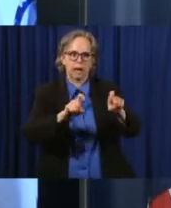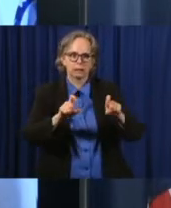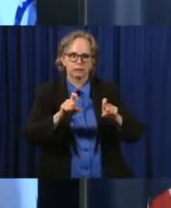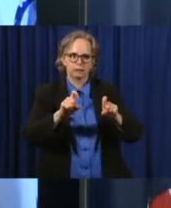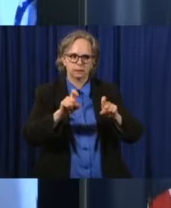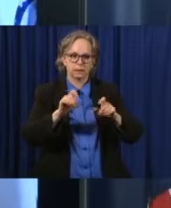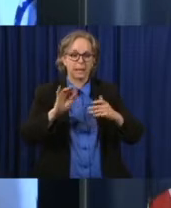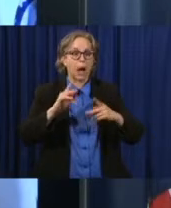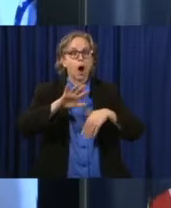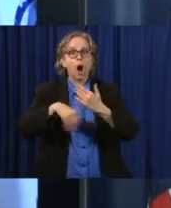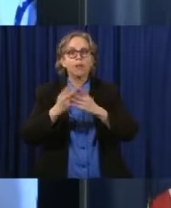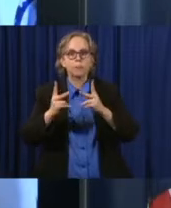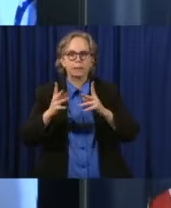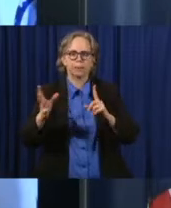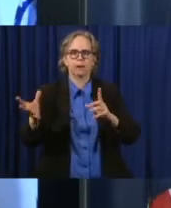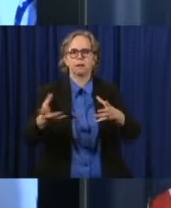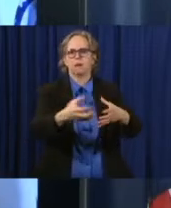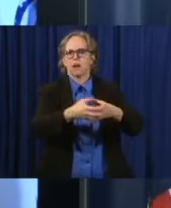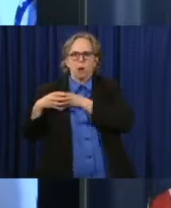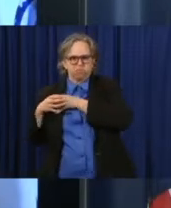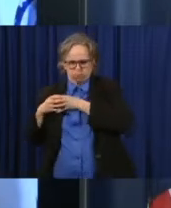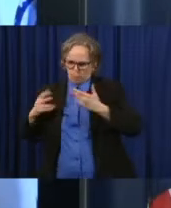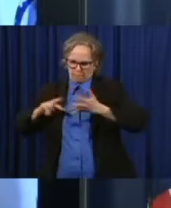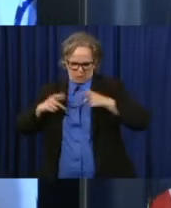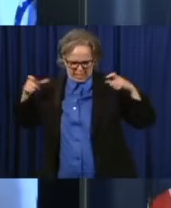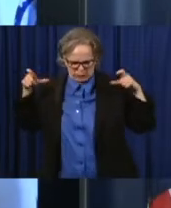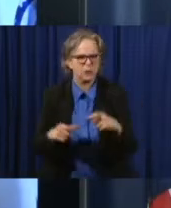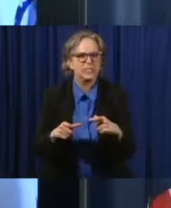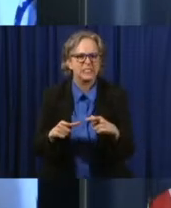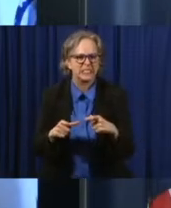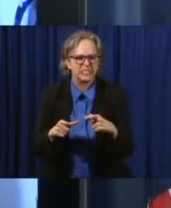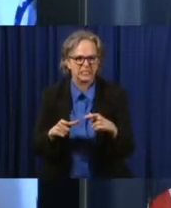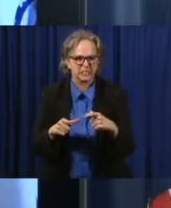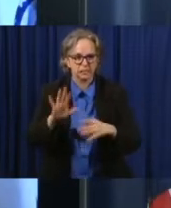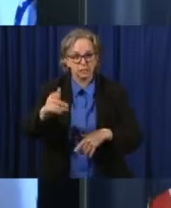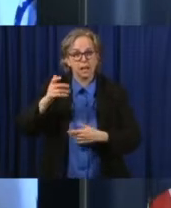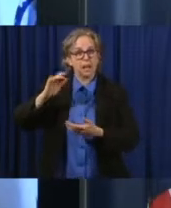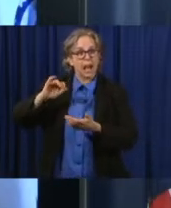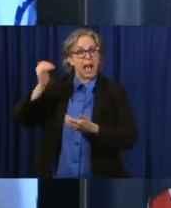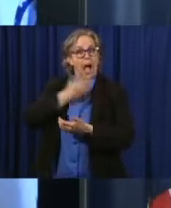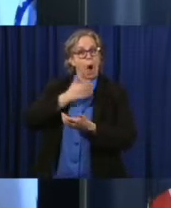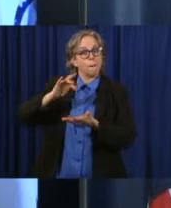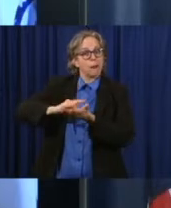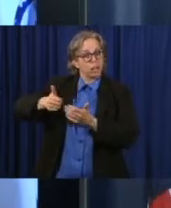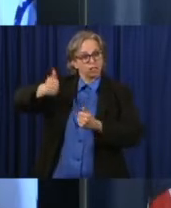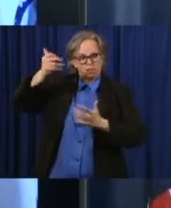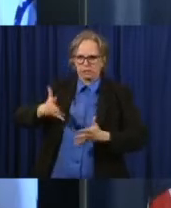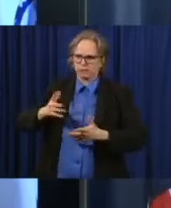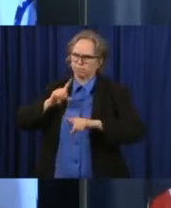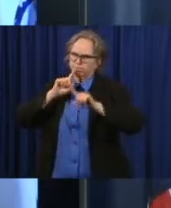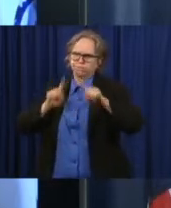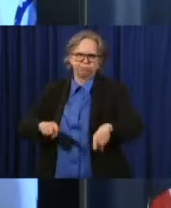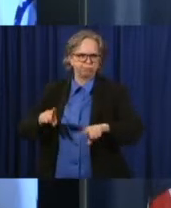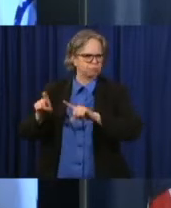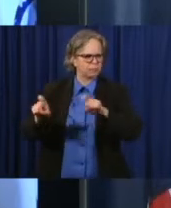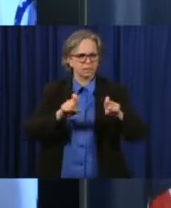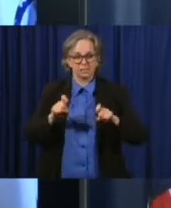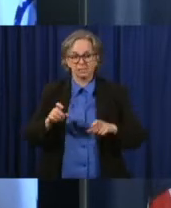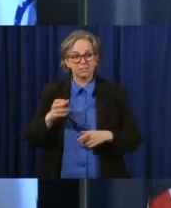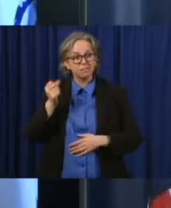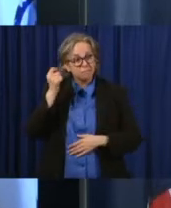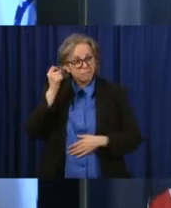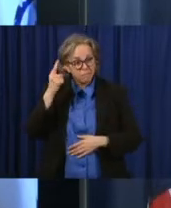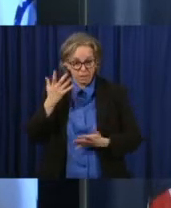The medical director can order whatever testing he thinks is appropriate. So he orders testing for signs and symptoms, yes, but he will